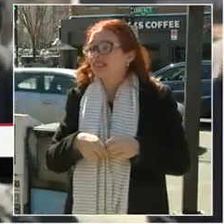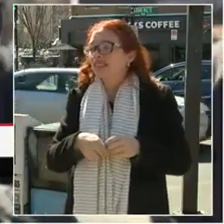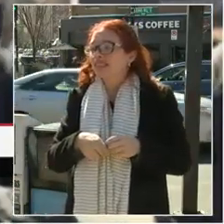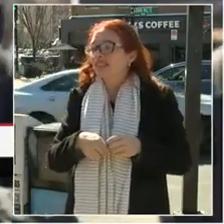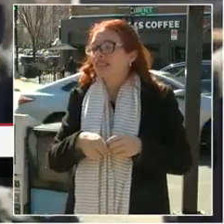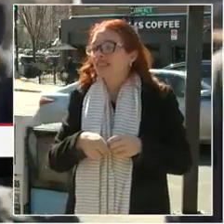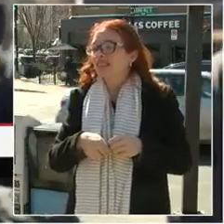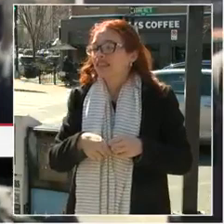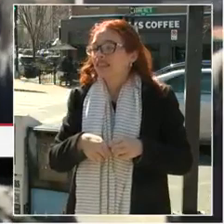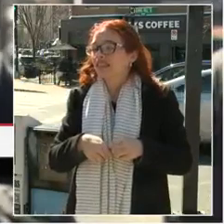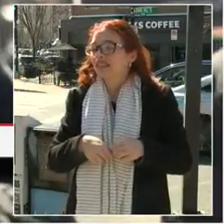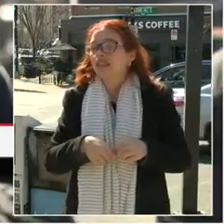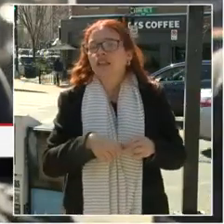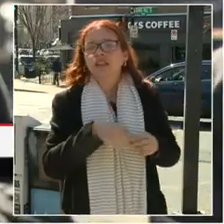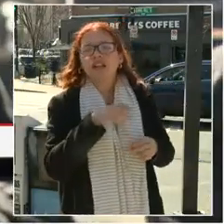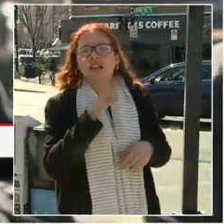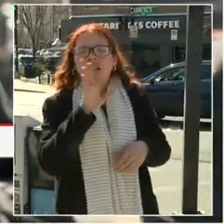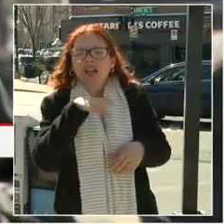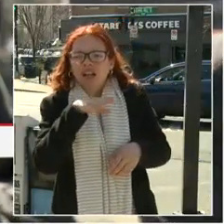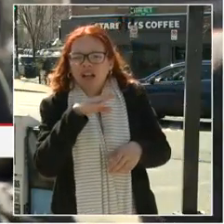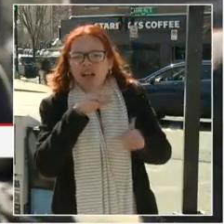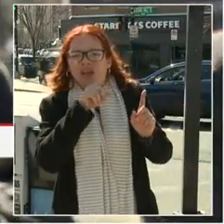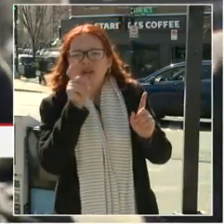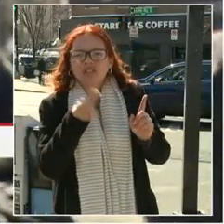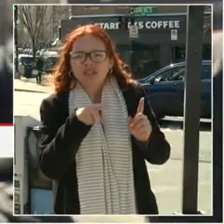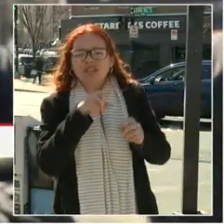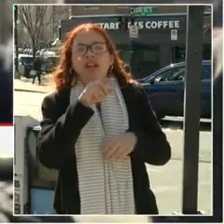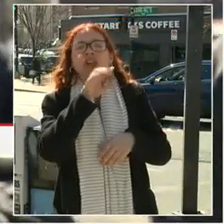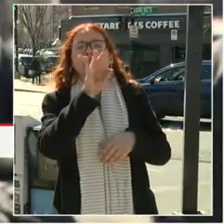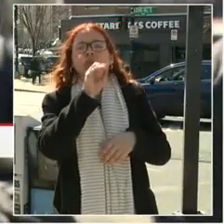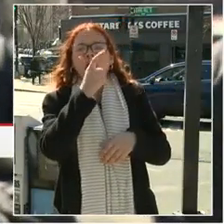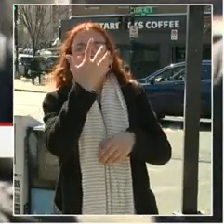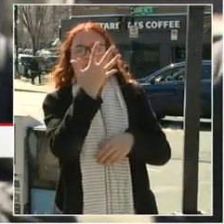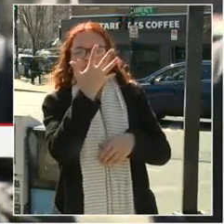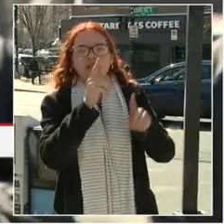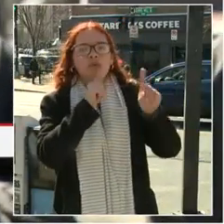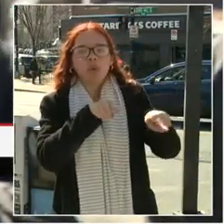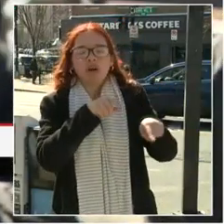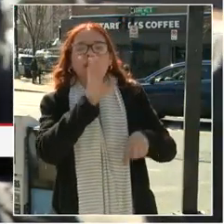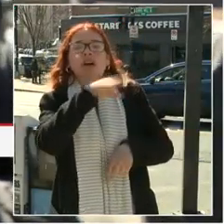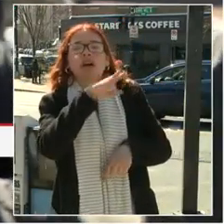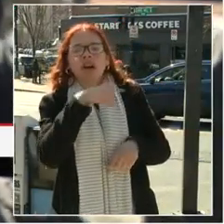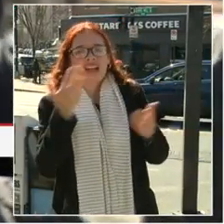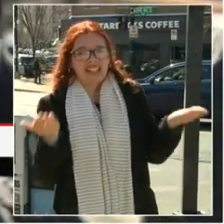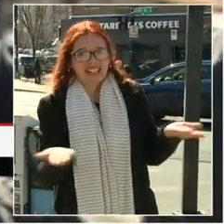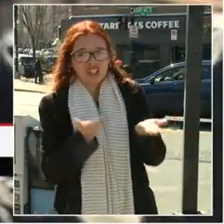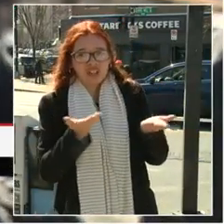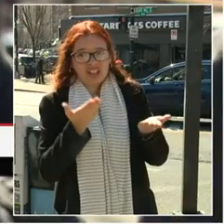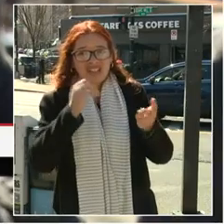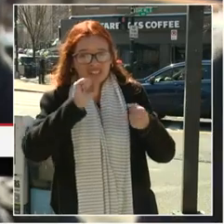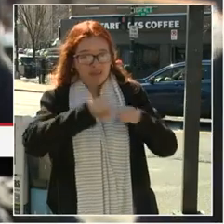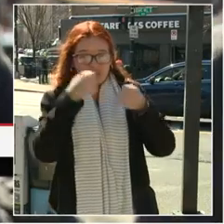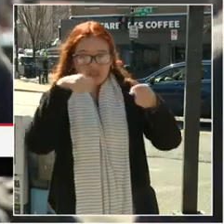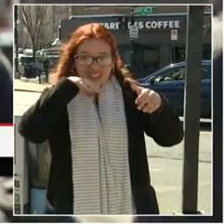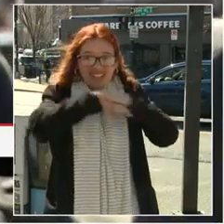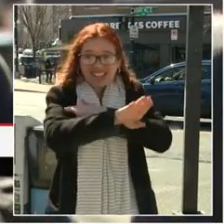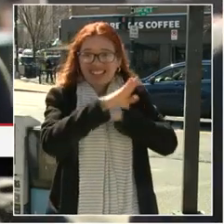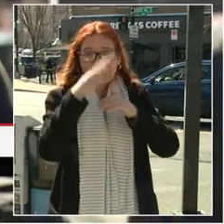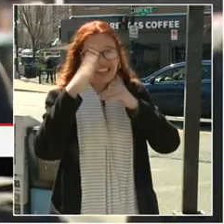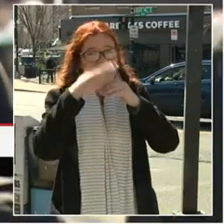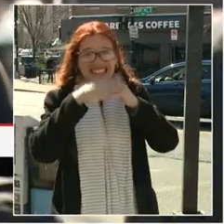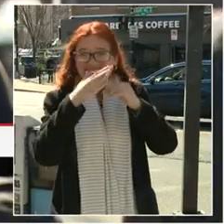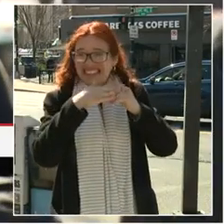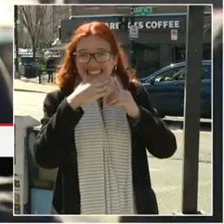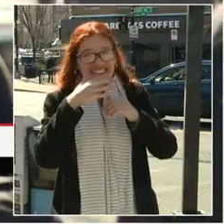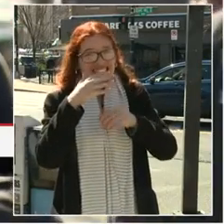Okay. Mayor, last week Fox 5 reported on a building here that had been broken into at least 6 times, showing the video of